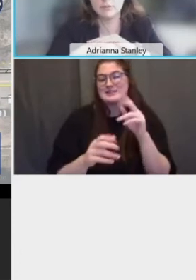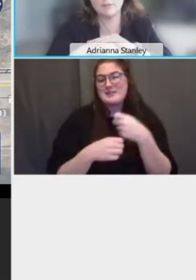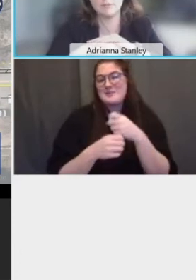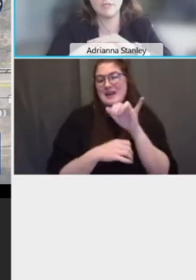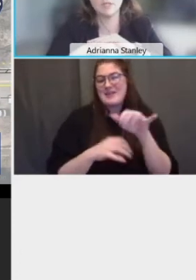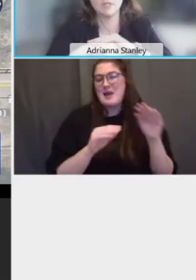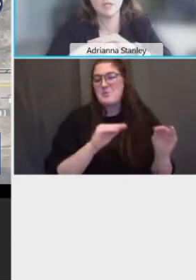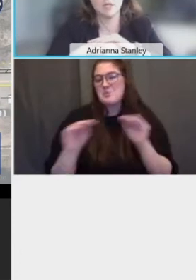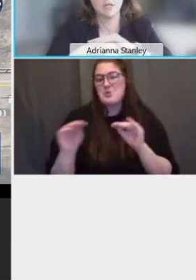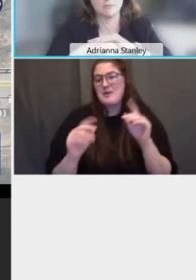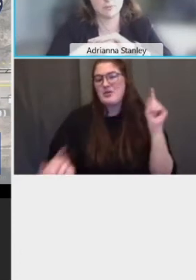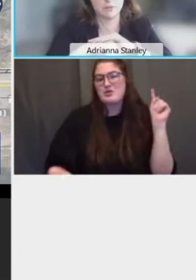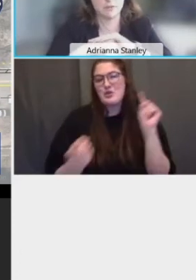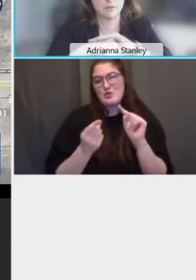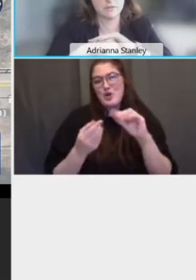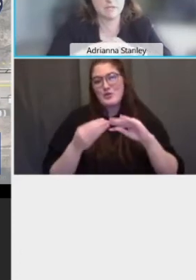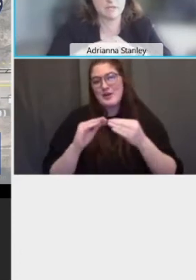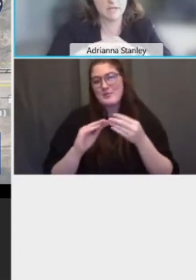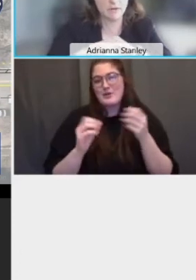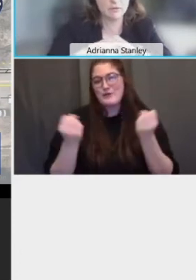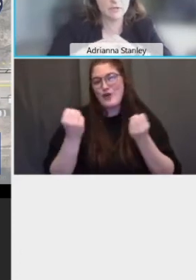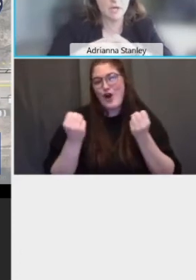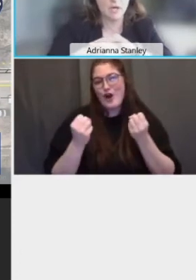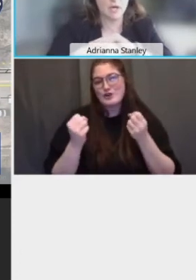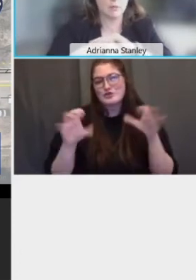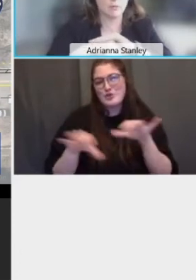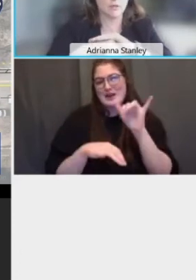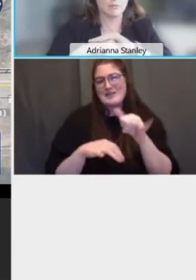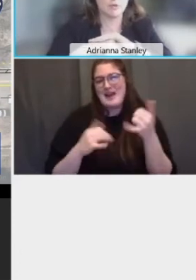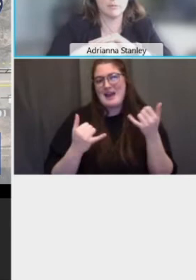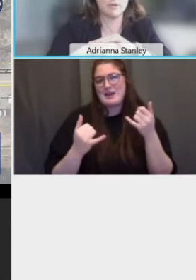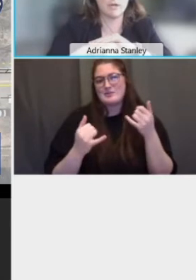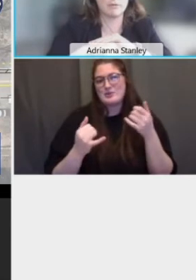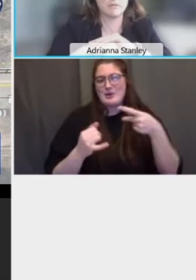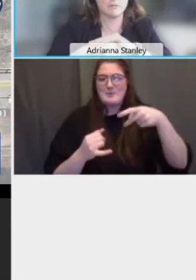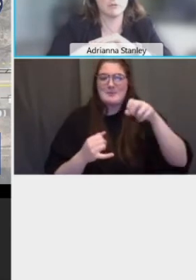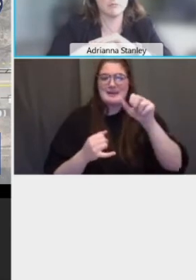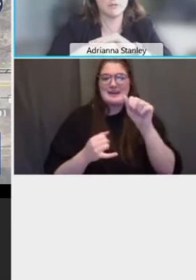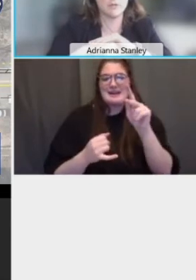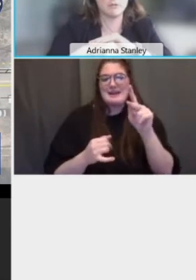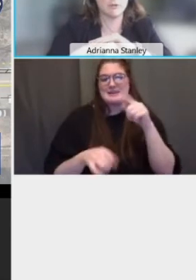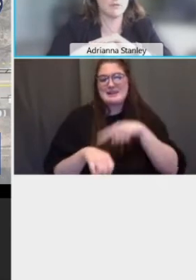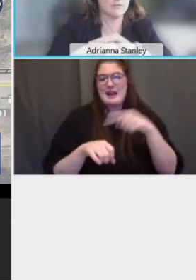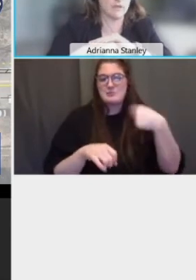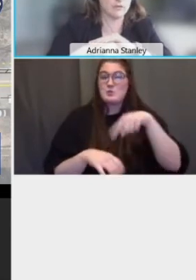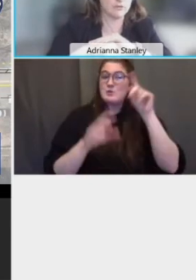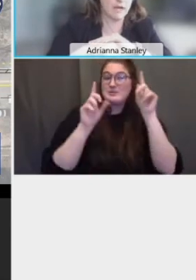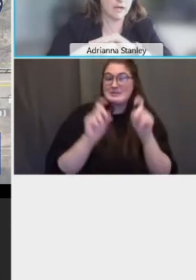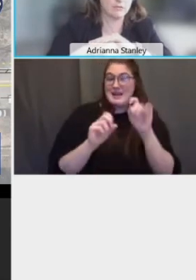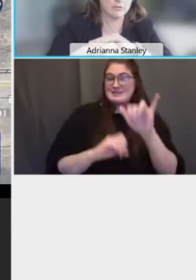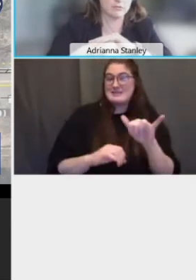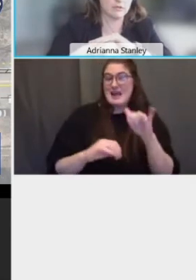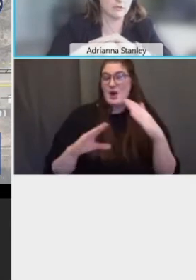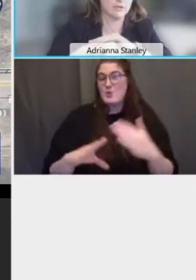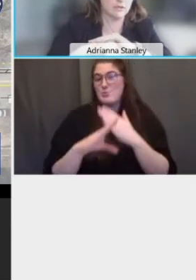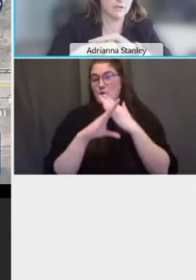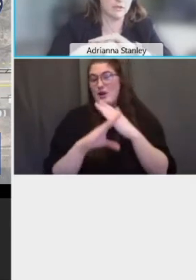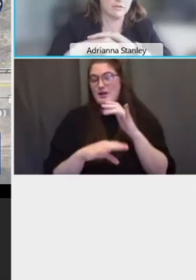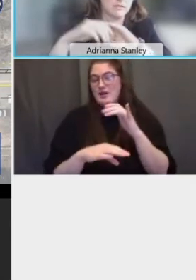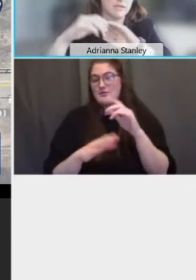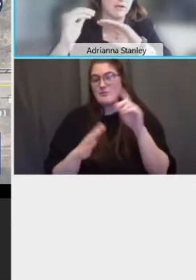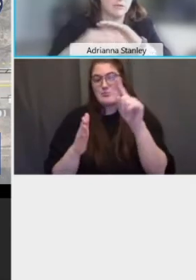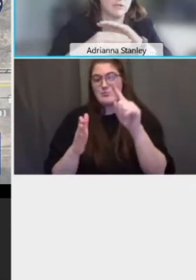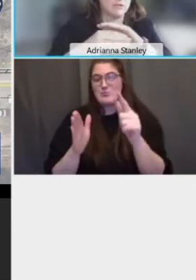this movement in the peak. So we're going to test this out. We're going to prohibit that right turn movement and run the cycle track